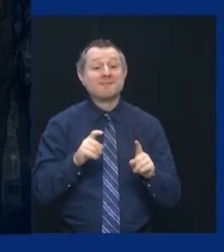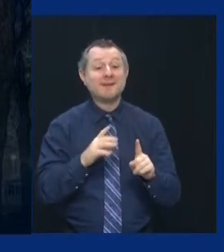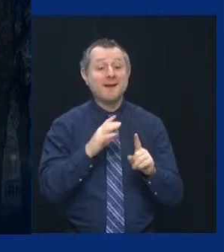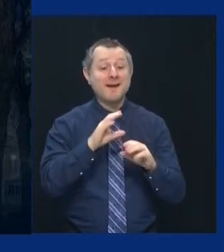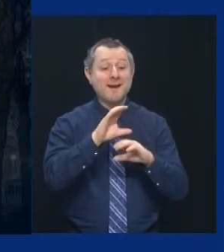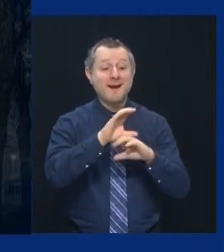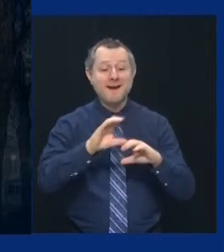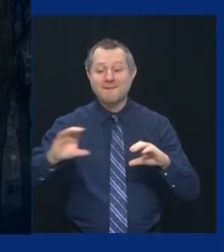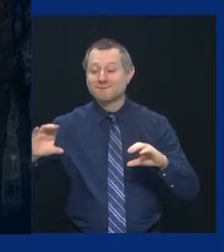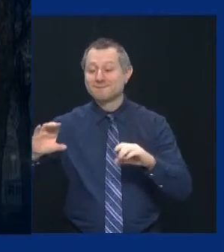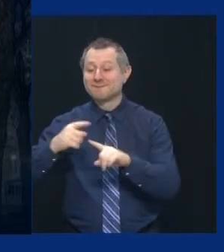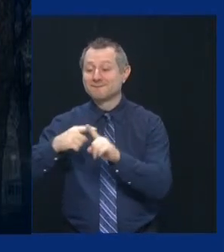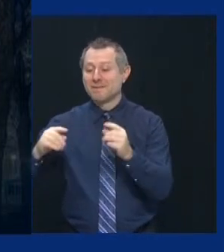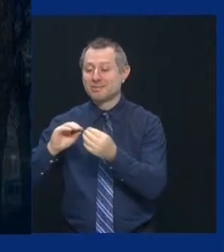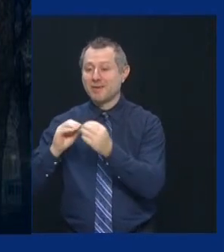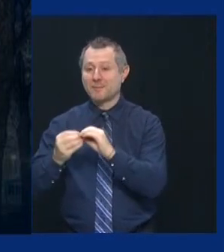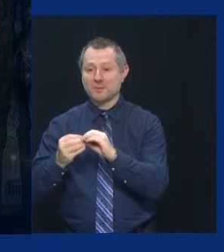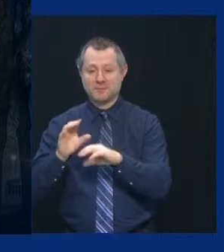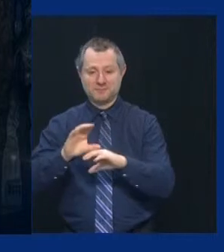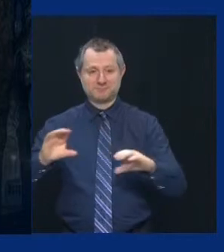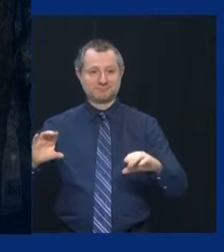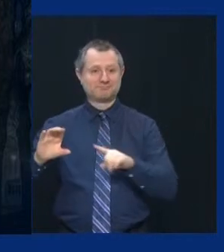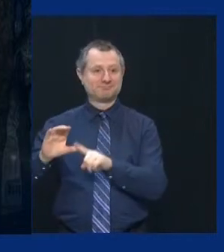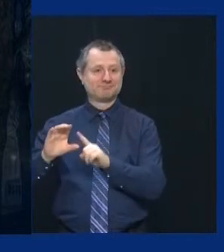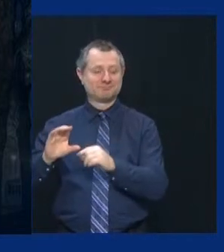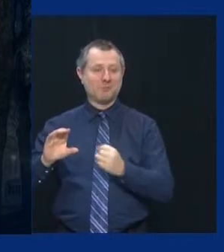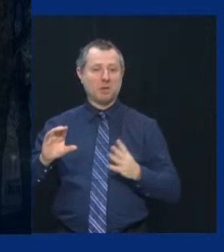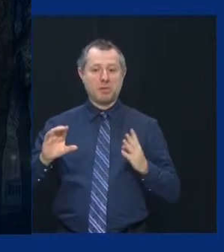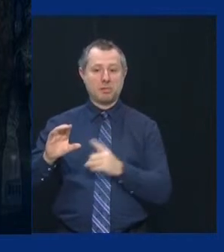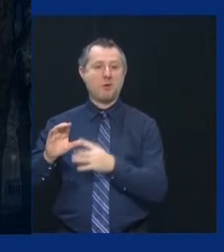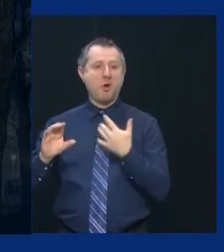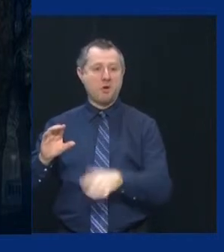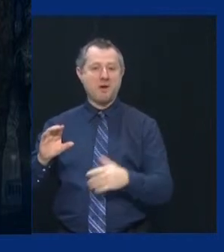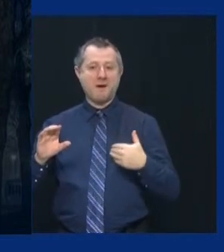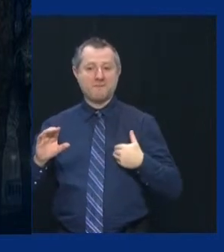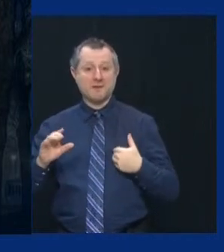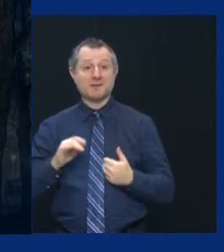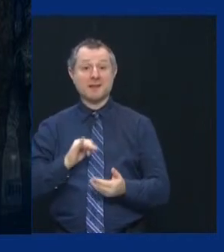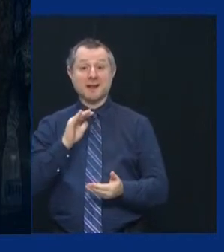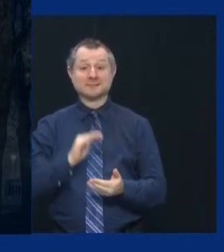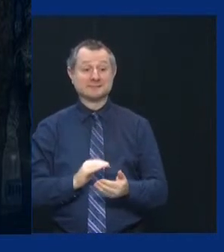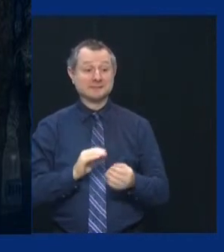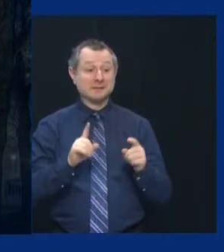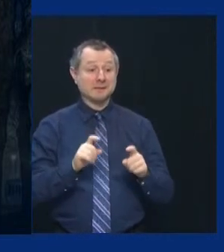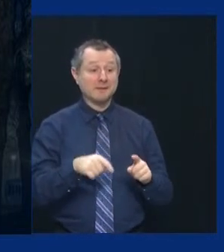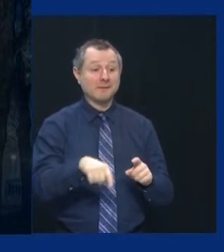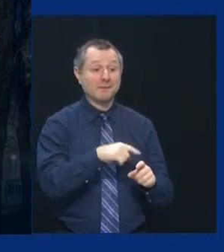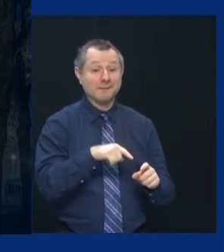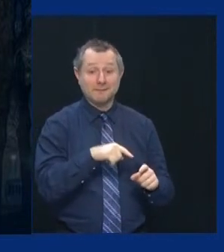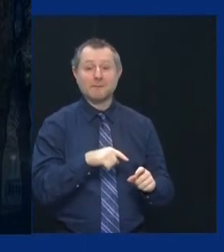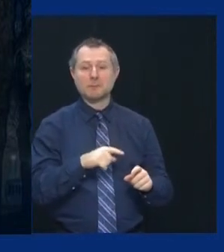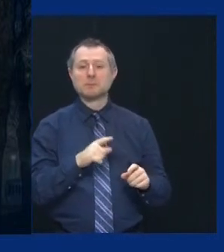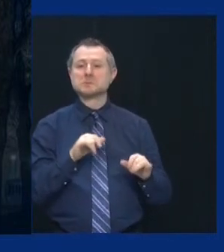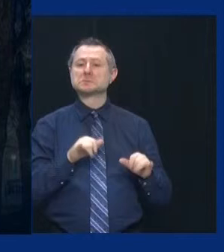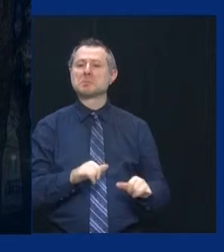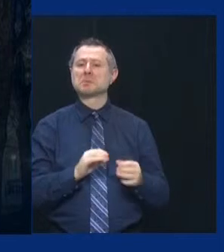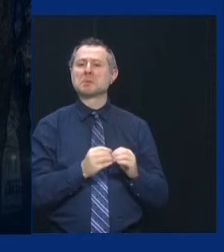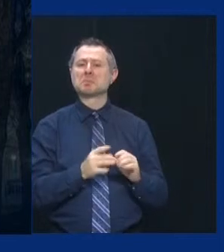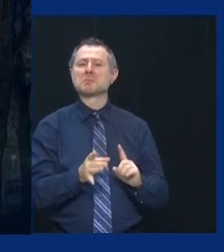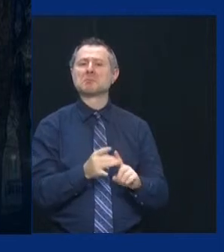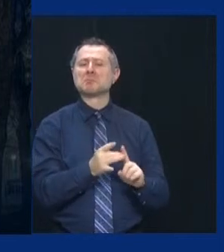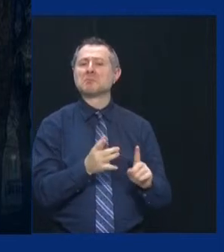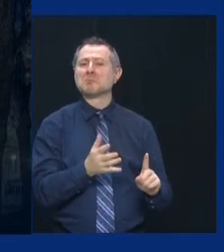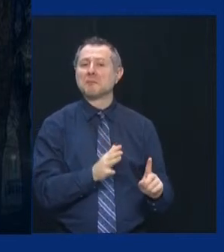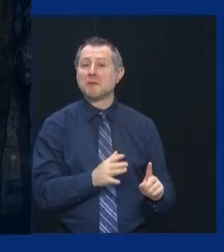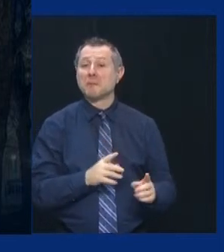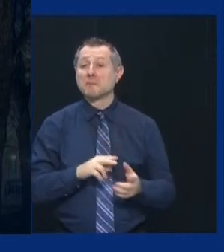get tested, same number of positives, but proportionately it's a higher number.